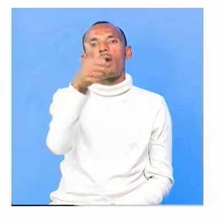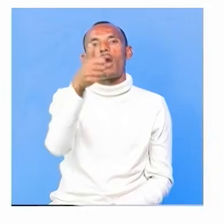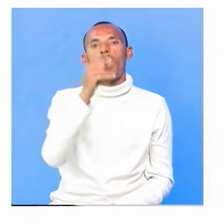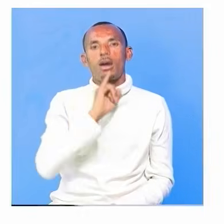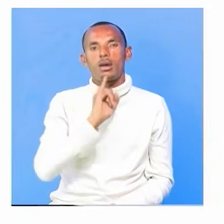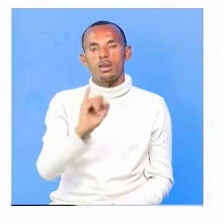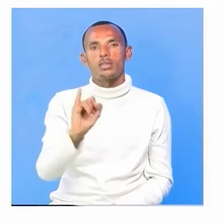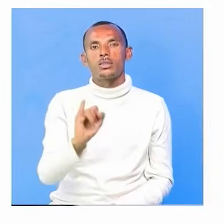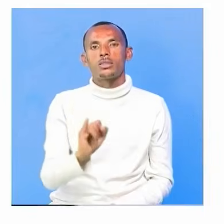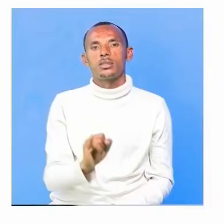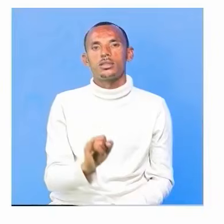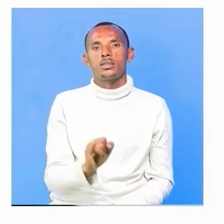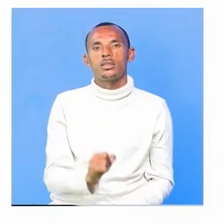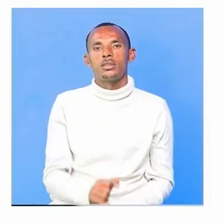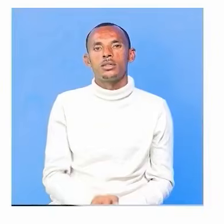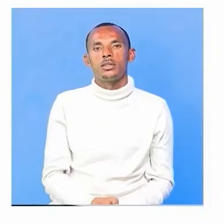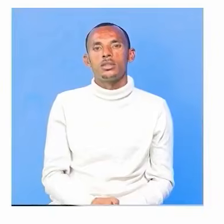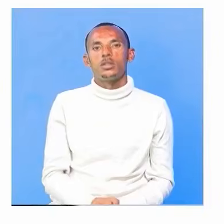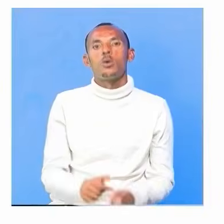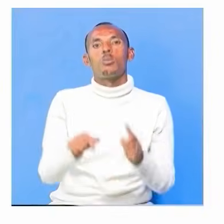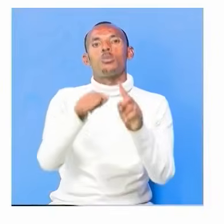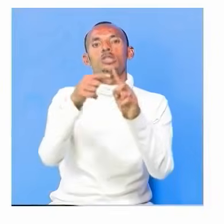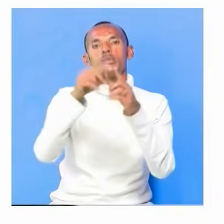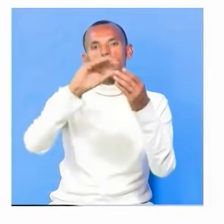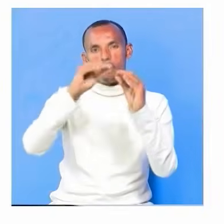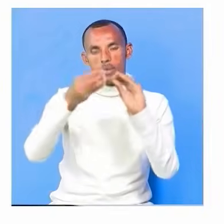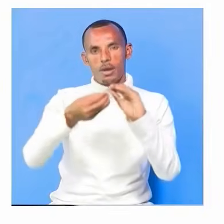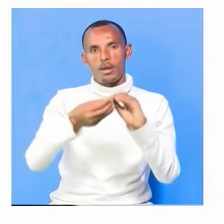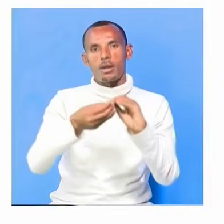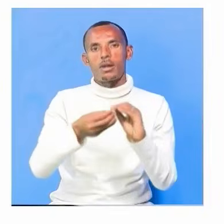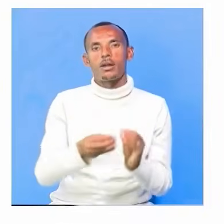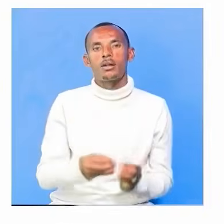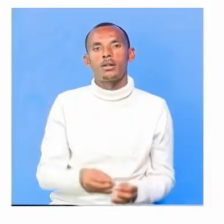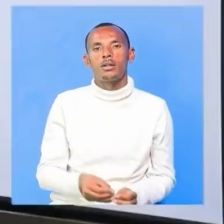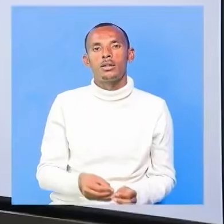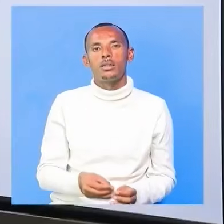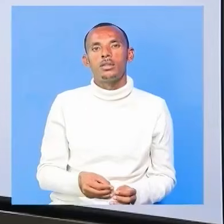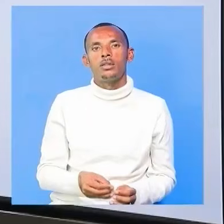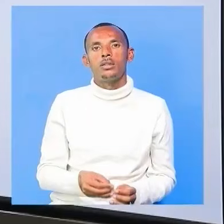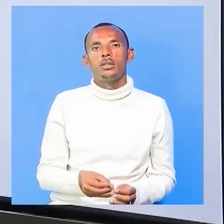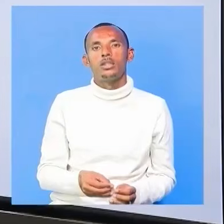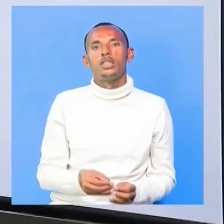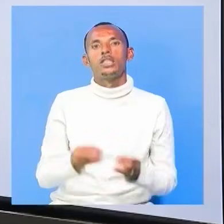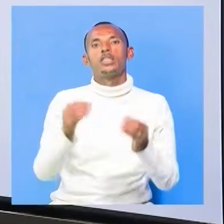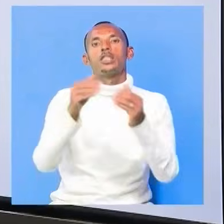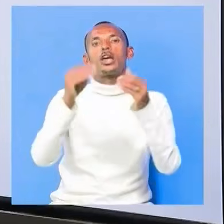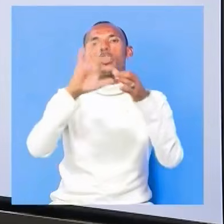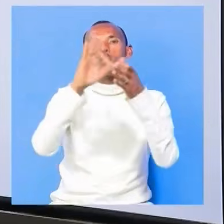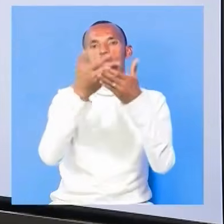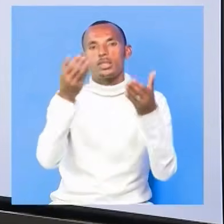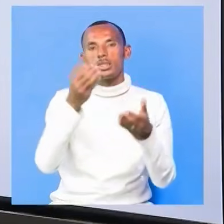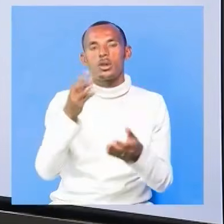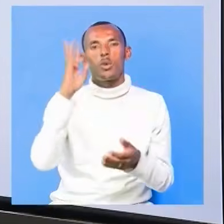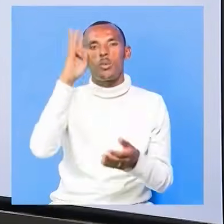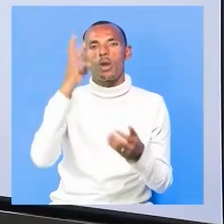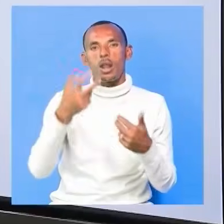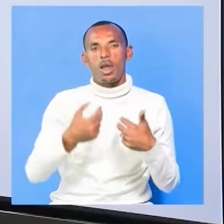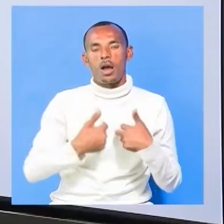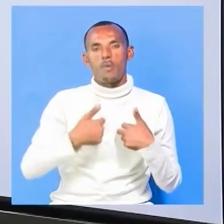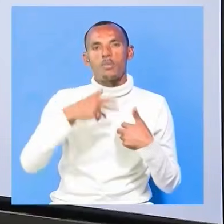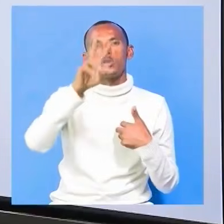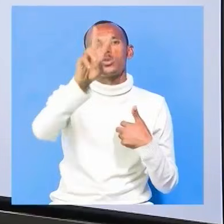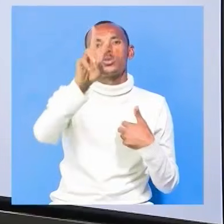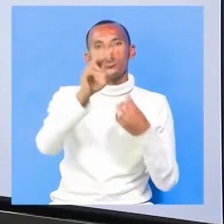if this number is positive number, the equation will have